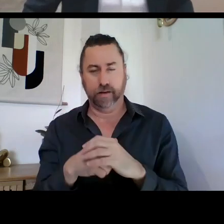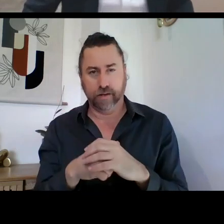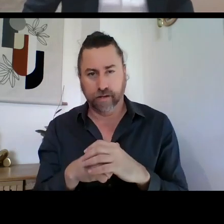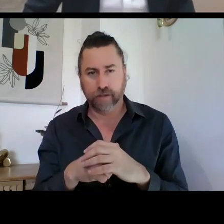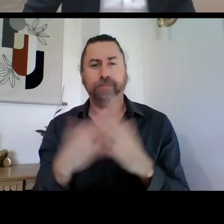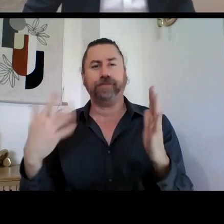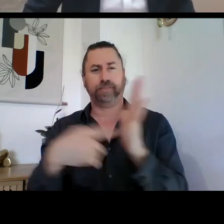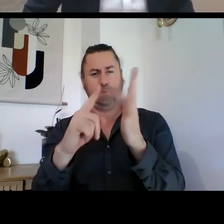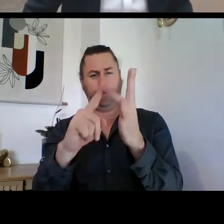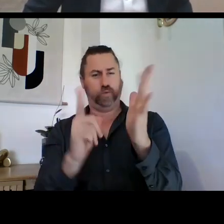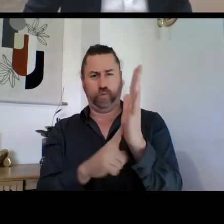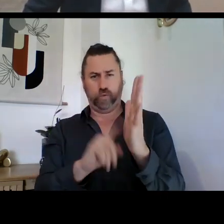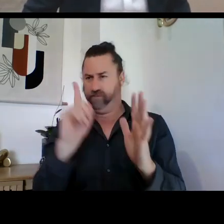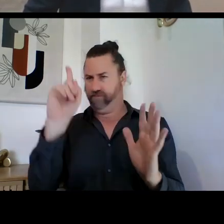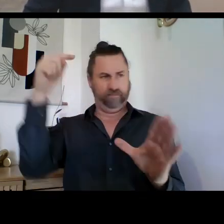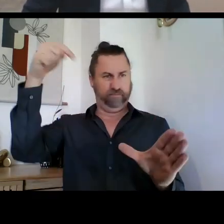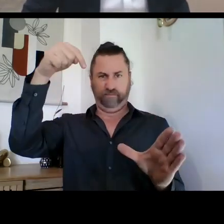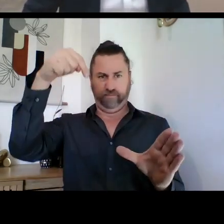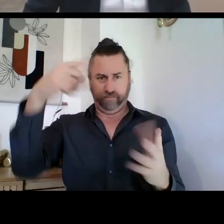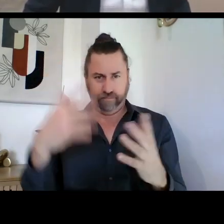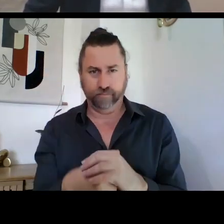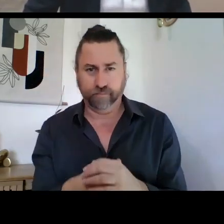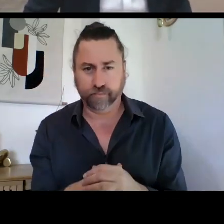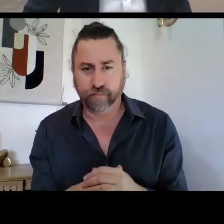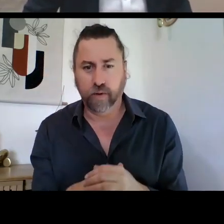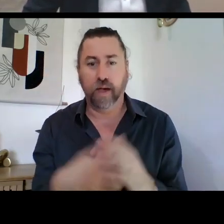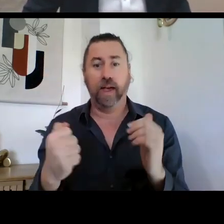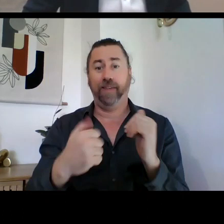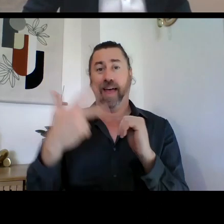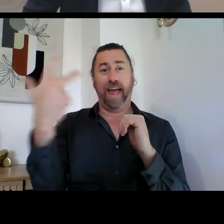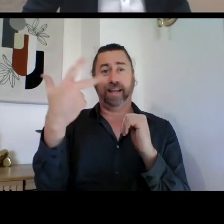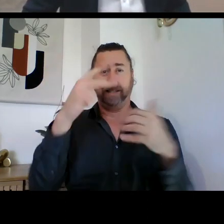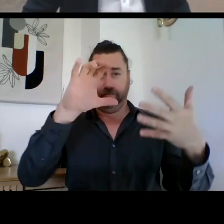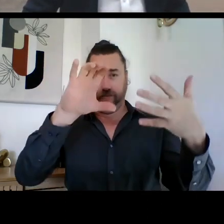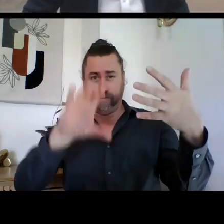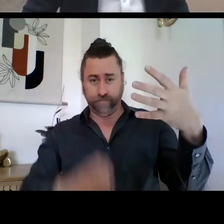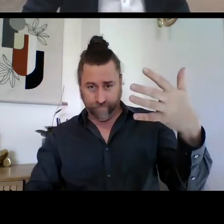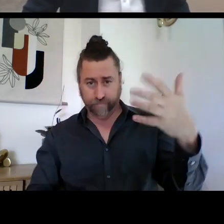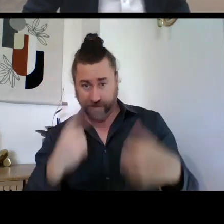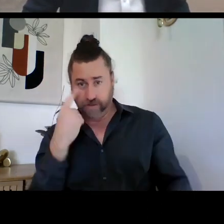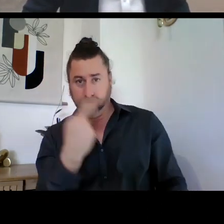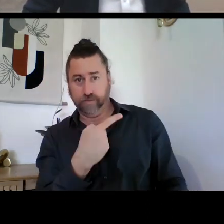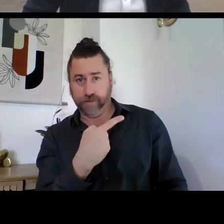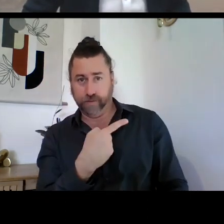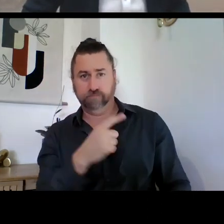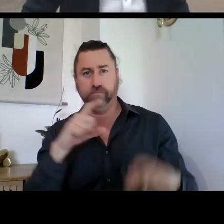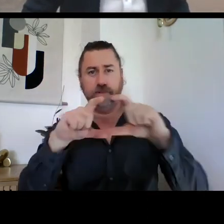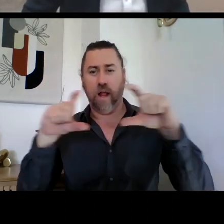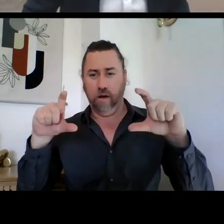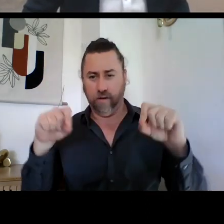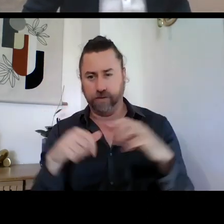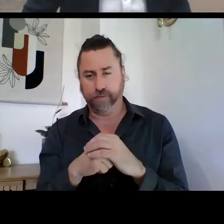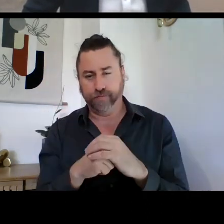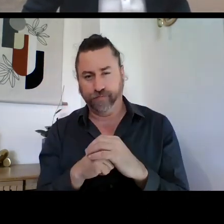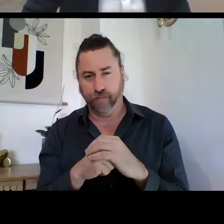So what does the tool look like? Well, there are 18 sections in the tool listed on the slide there, starting